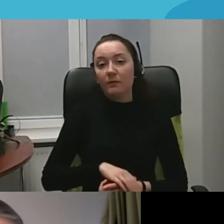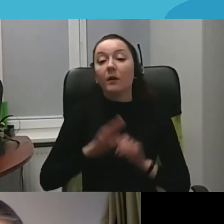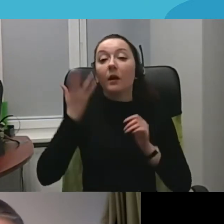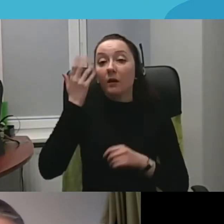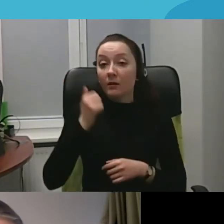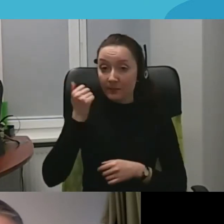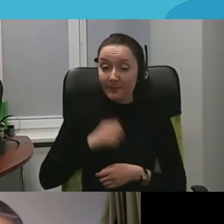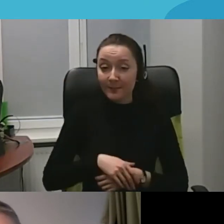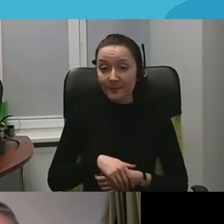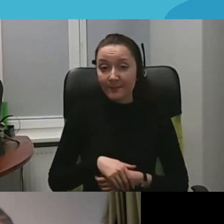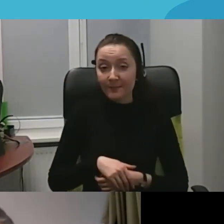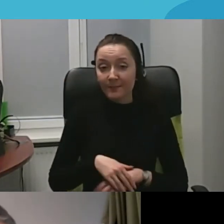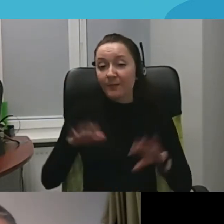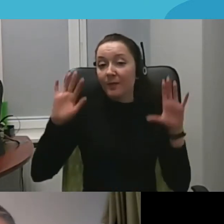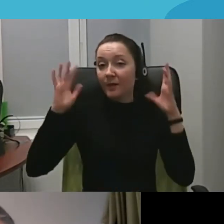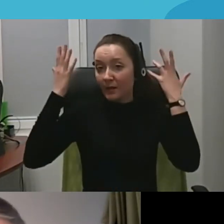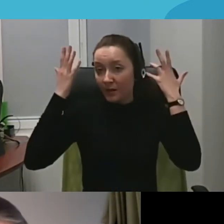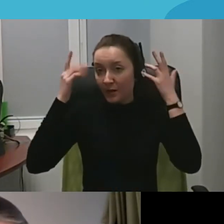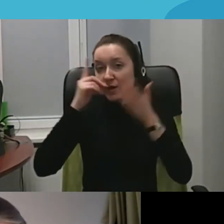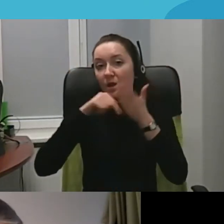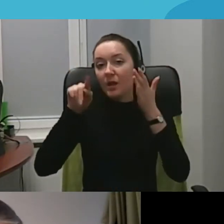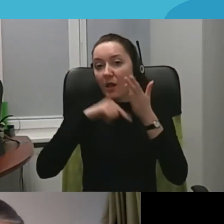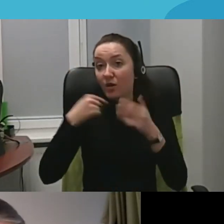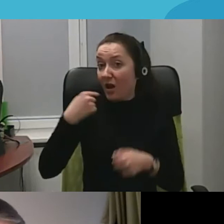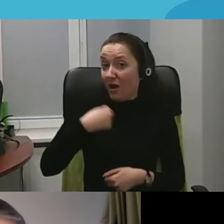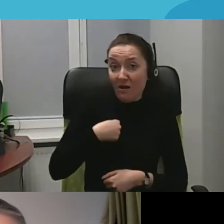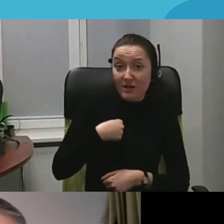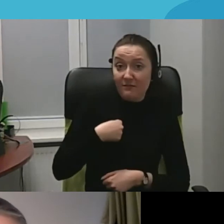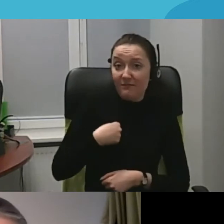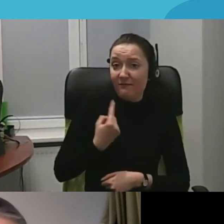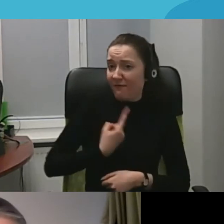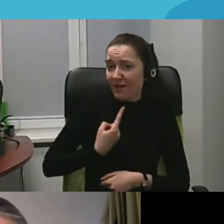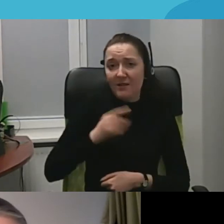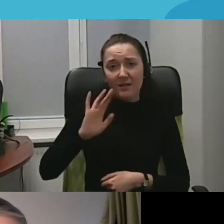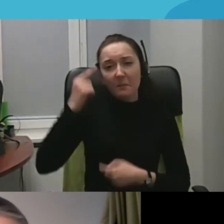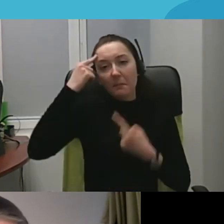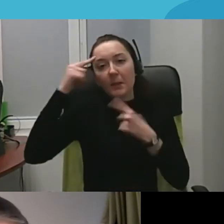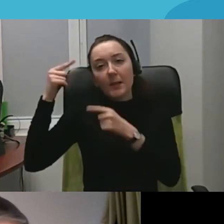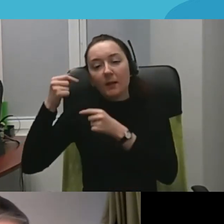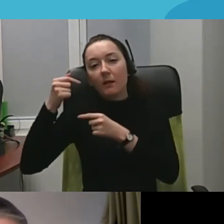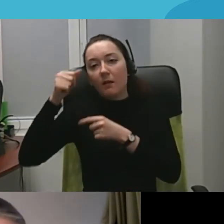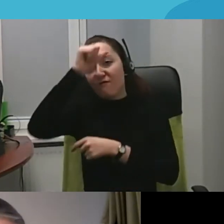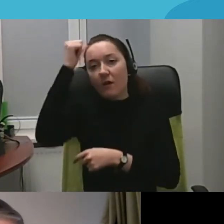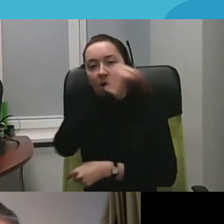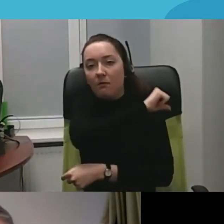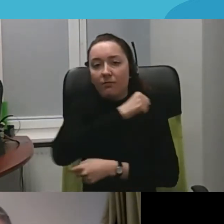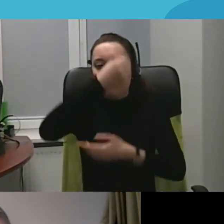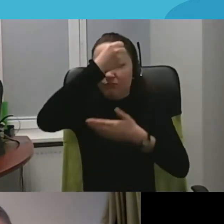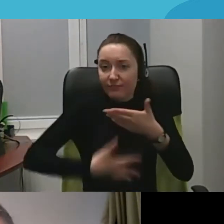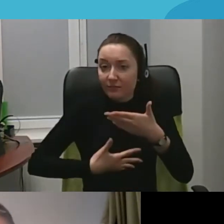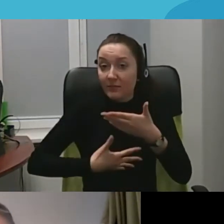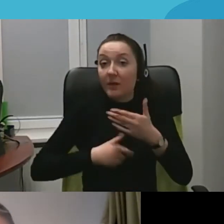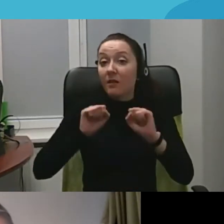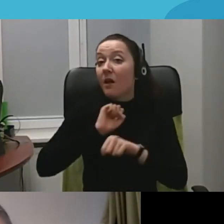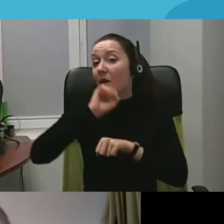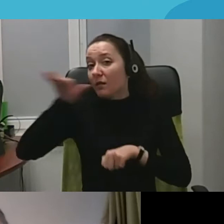by thematic mandates, because then it can reply to them, not to me. So that's the Special Rapporteur on freedom of expression, freedom of assembly,